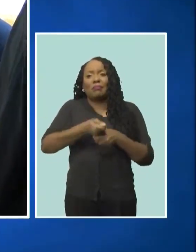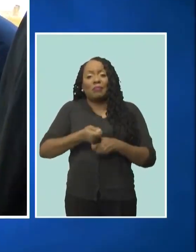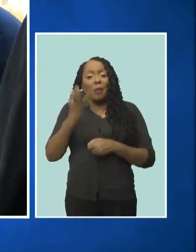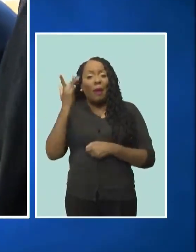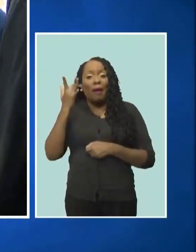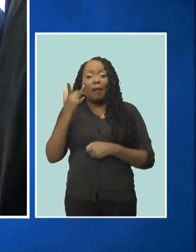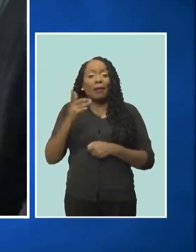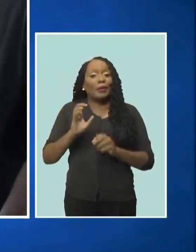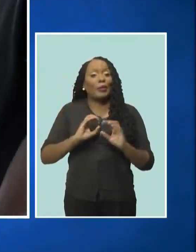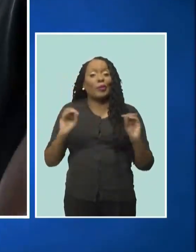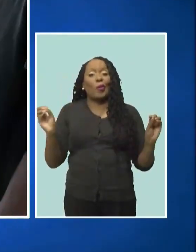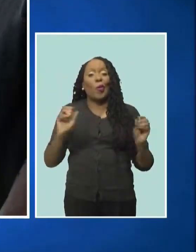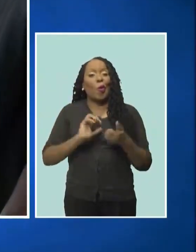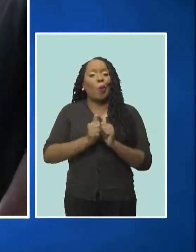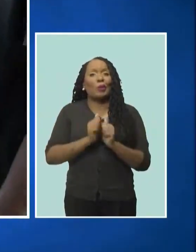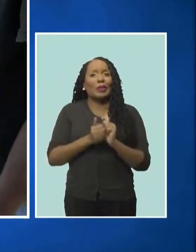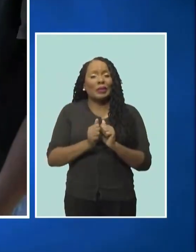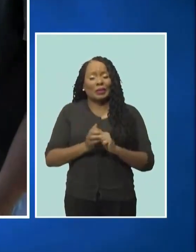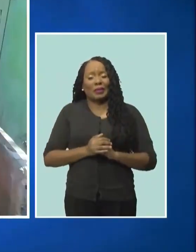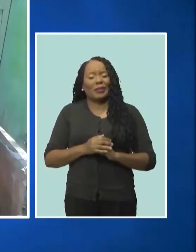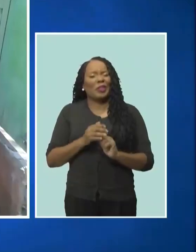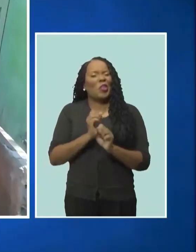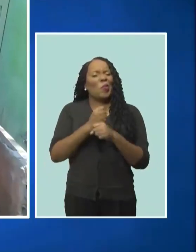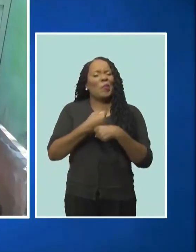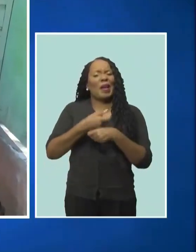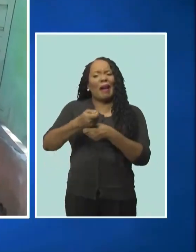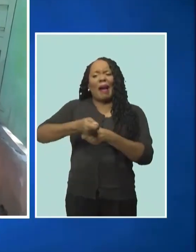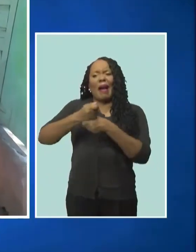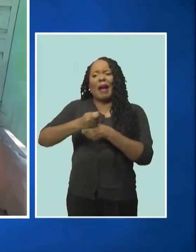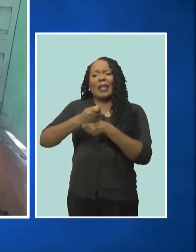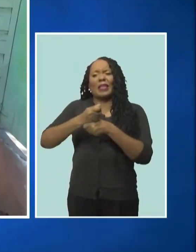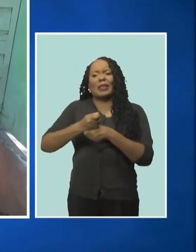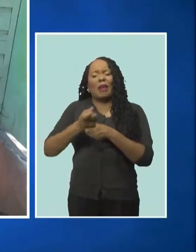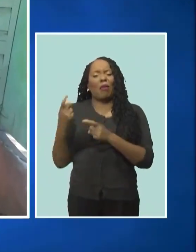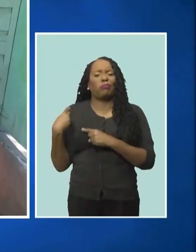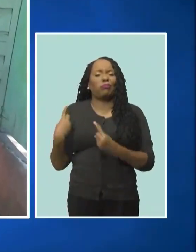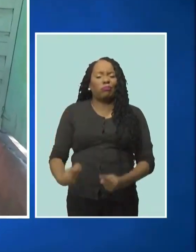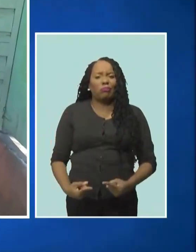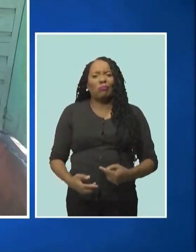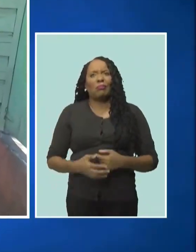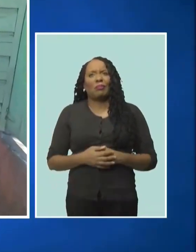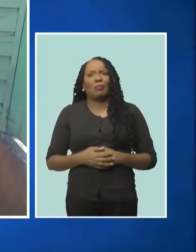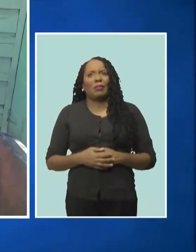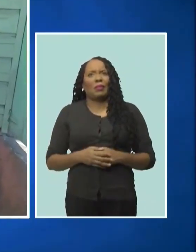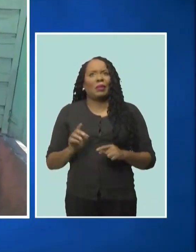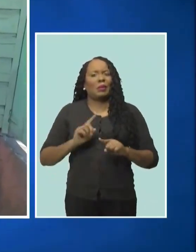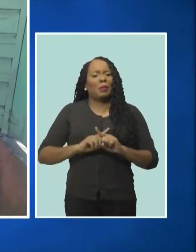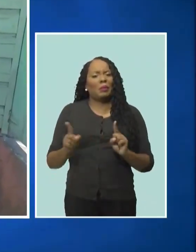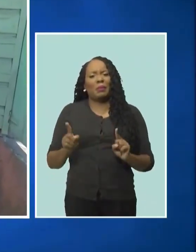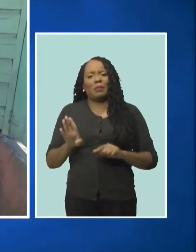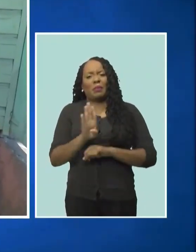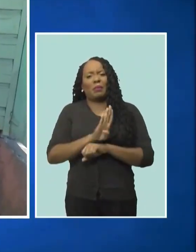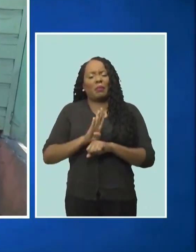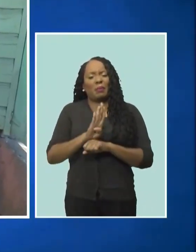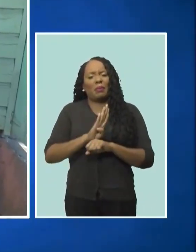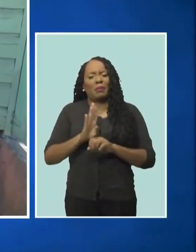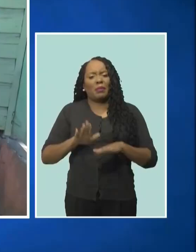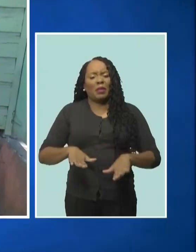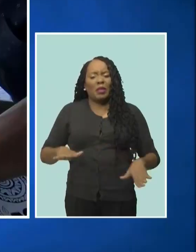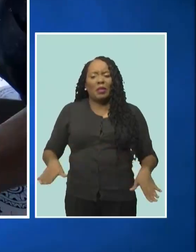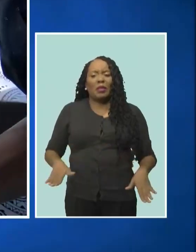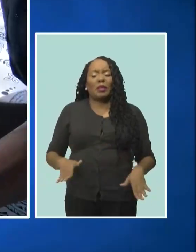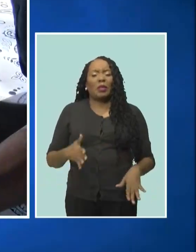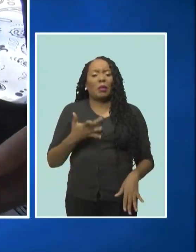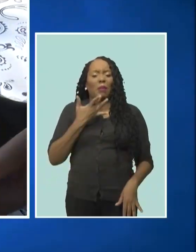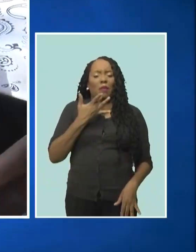been making kites for most of his life, says he is also concerned that Barbadian children are more interested in being indoors on